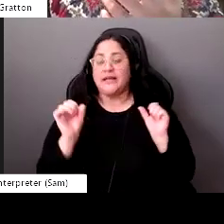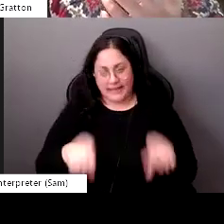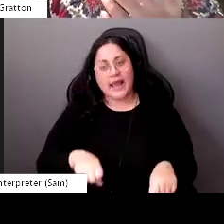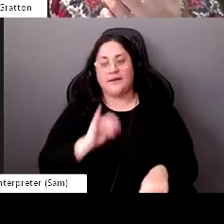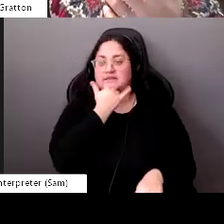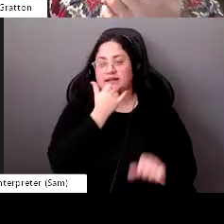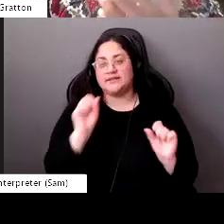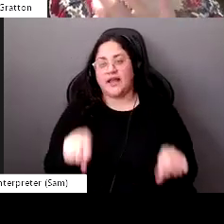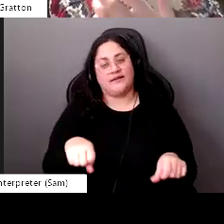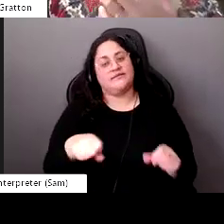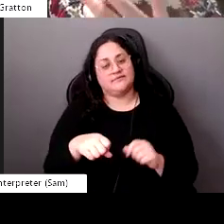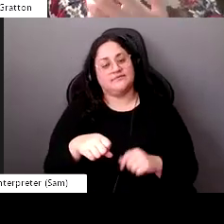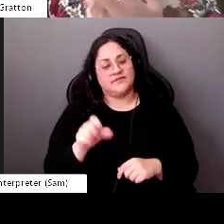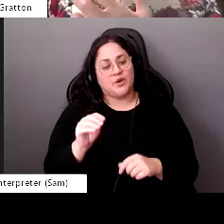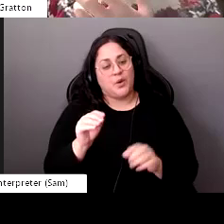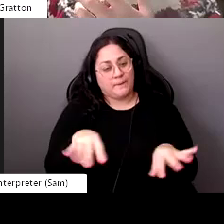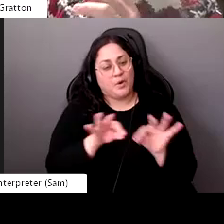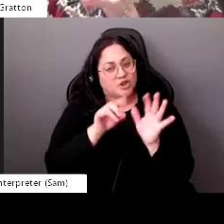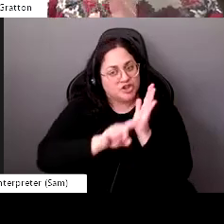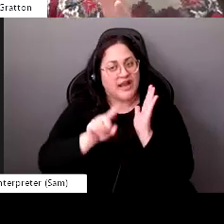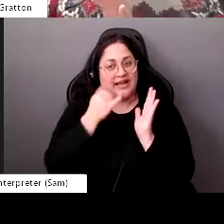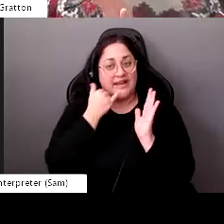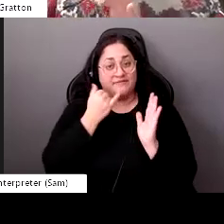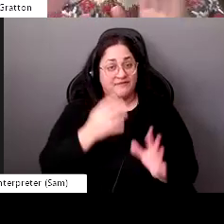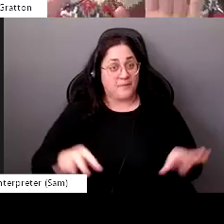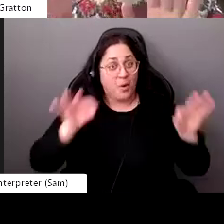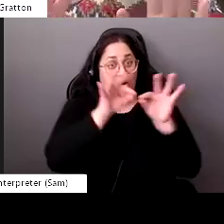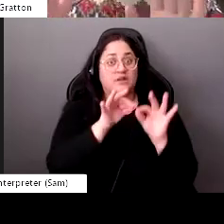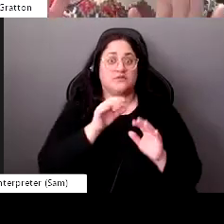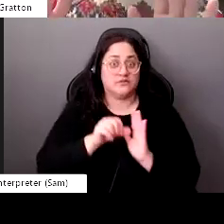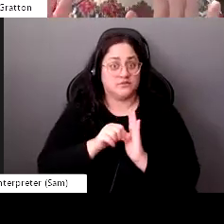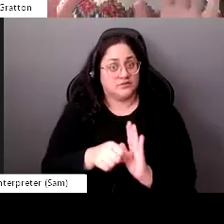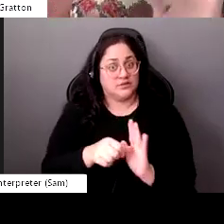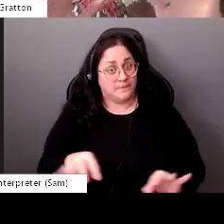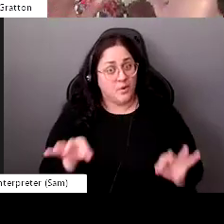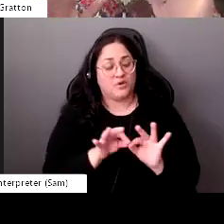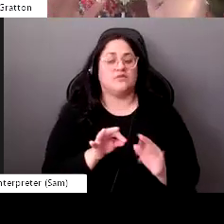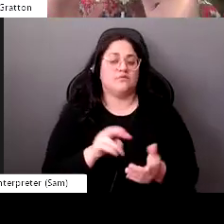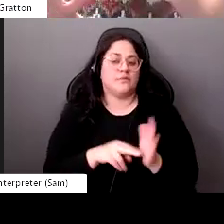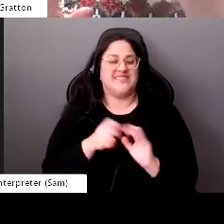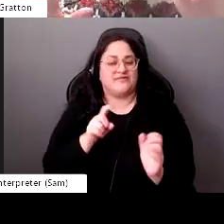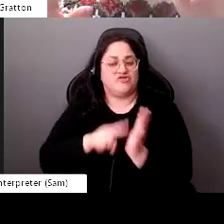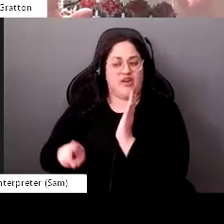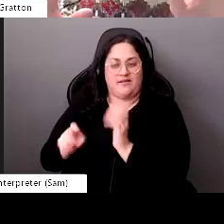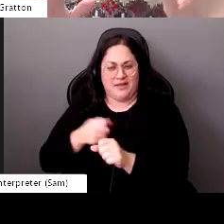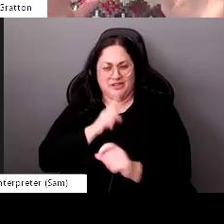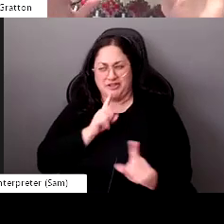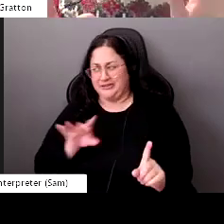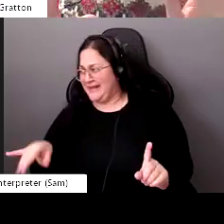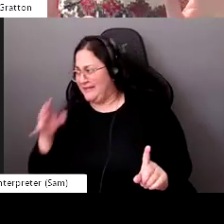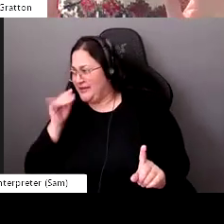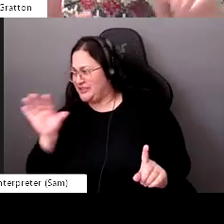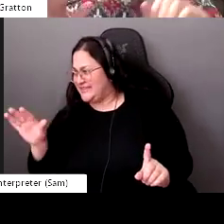mistakes. So make sure you check important info. So my advice is, before you send off that email